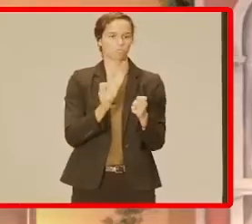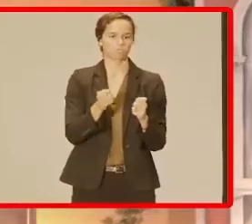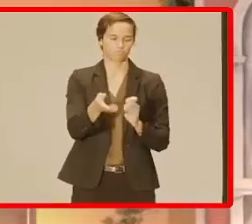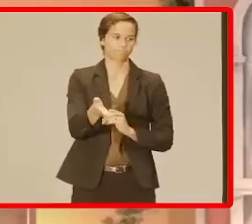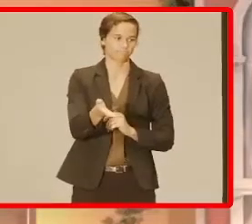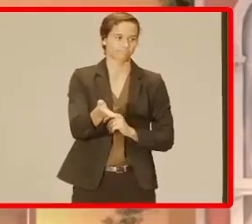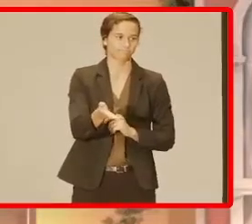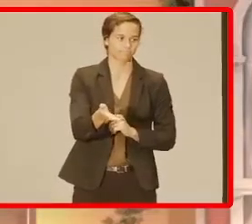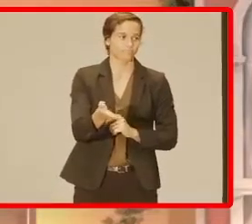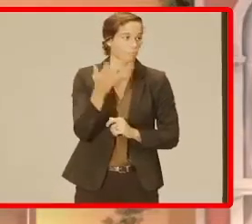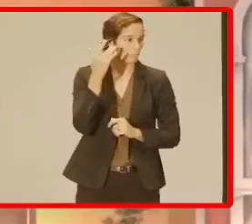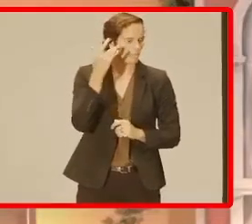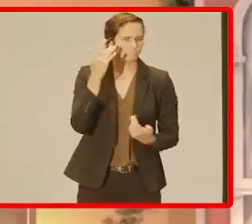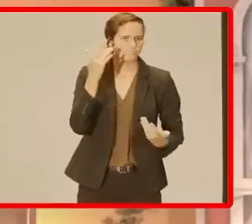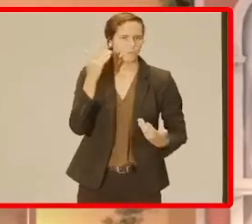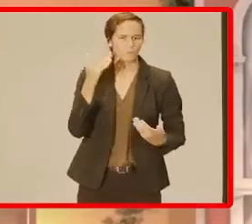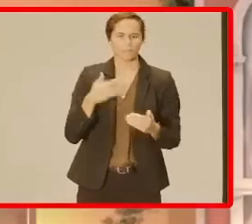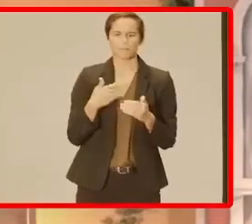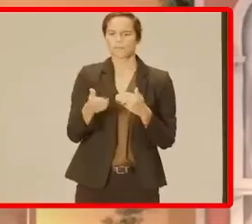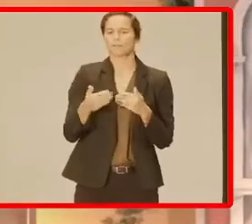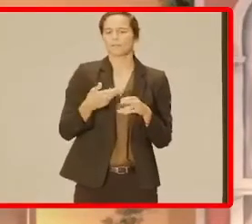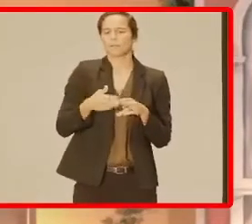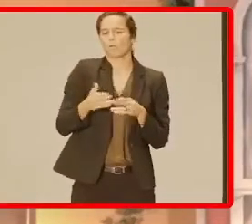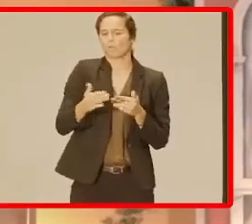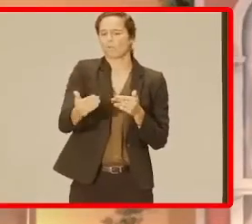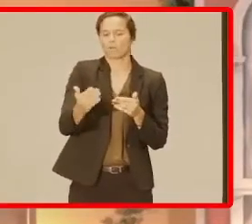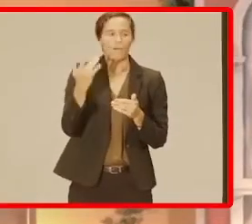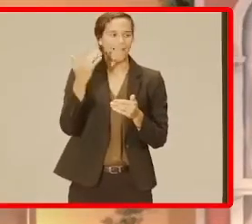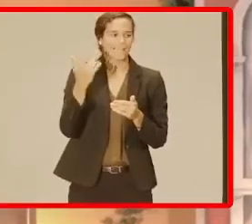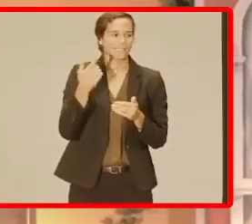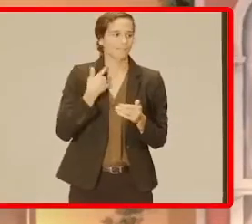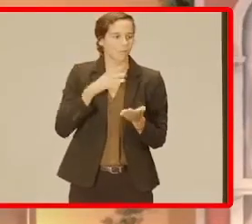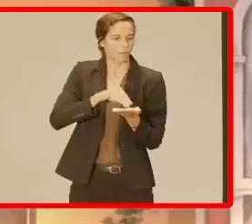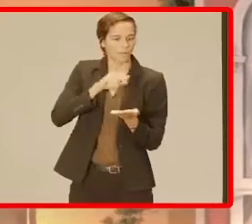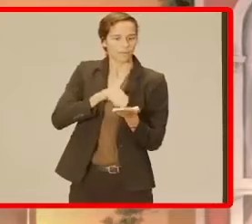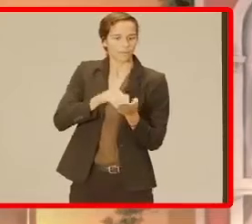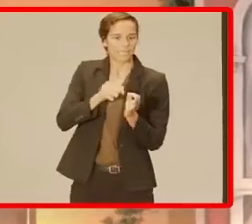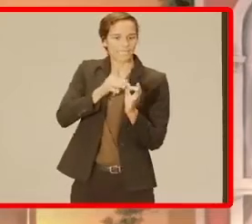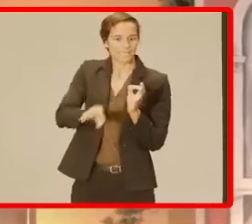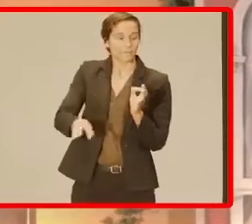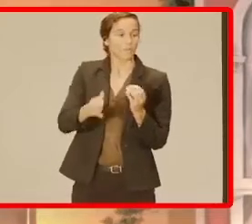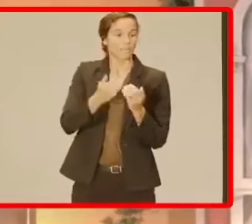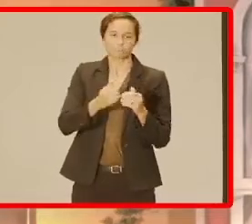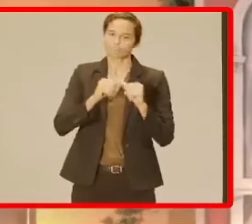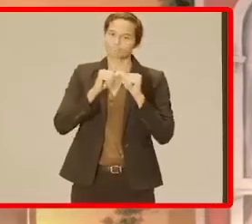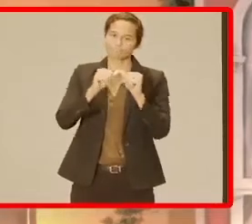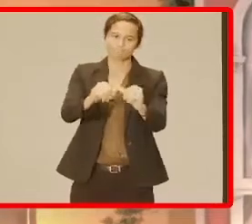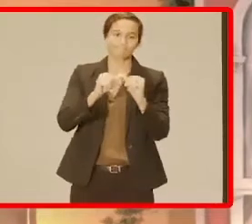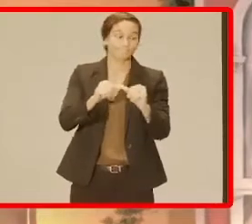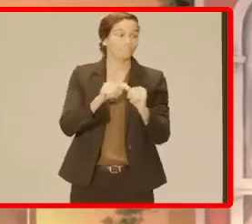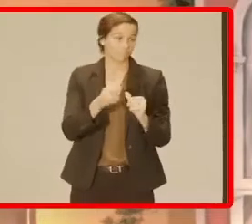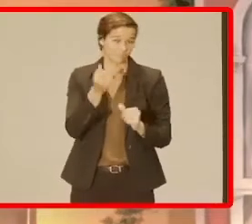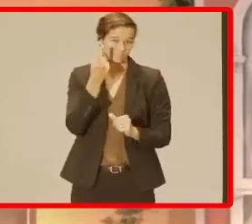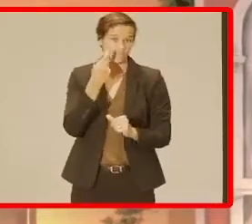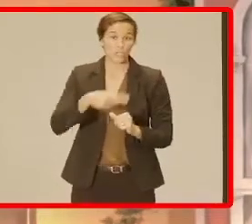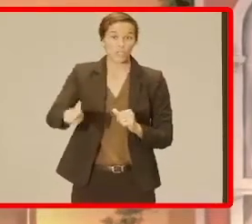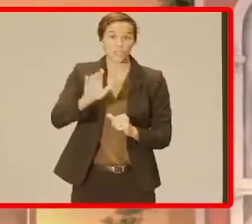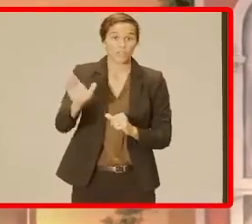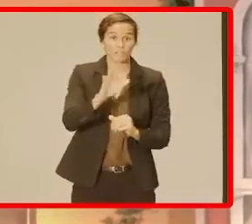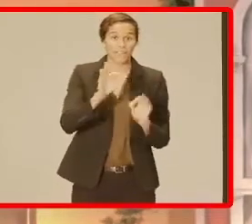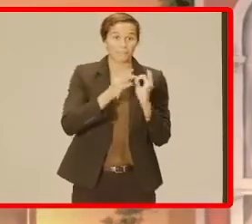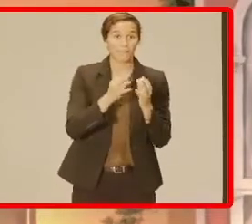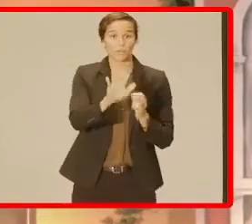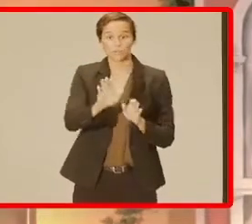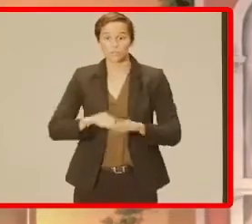do it that way so we can keep learning, because you're going to go on a journey and you're going to learn things about yourself and about your children and about others that